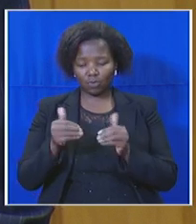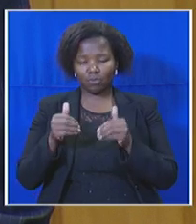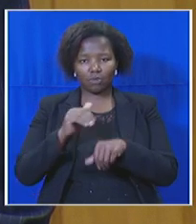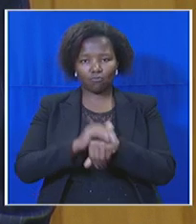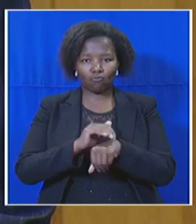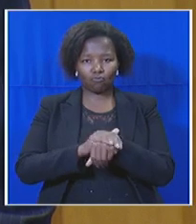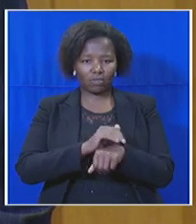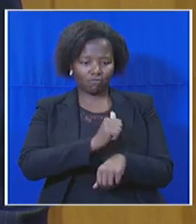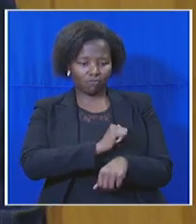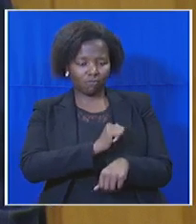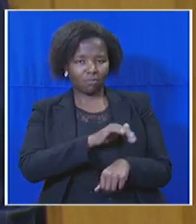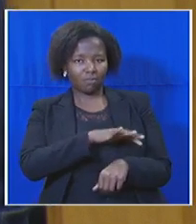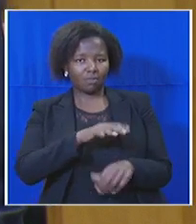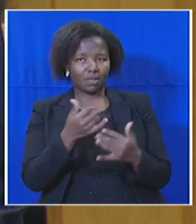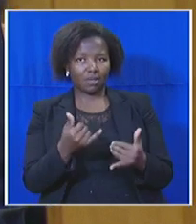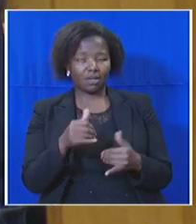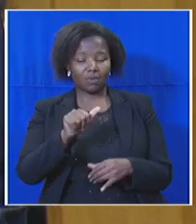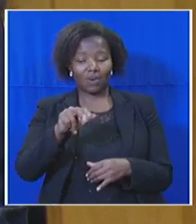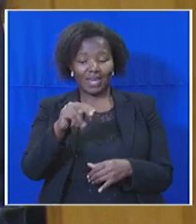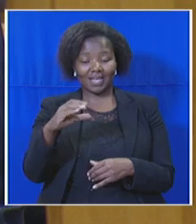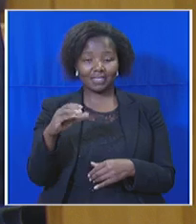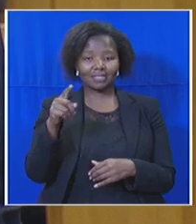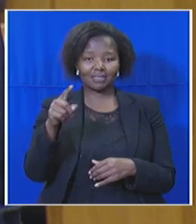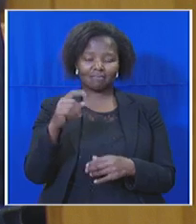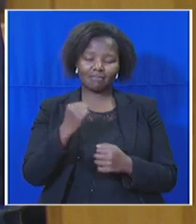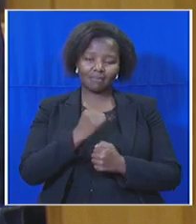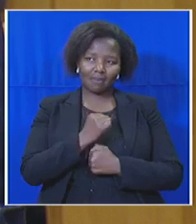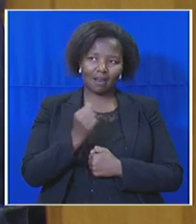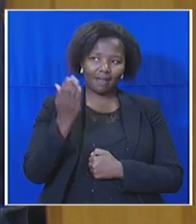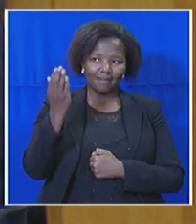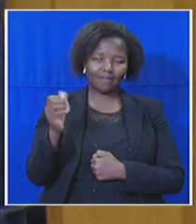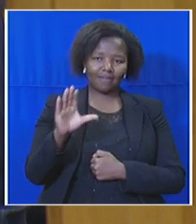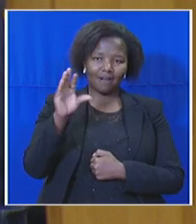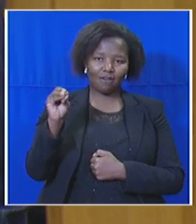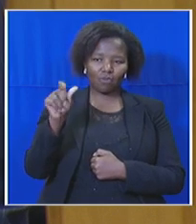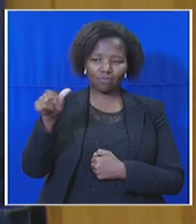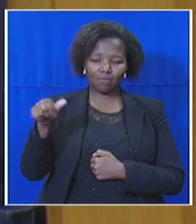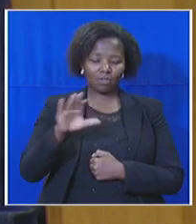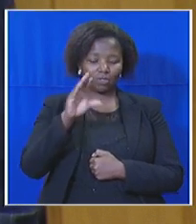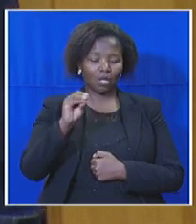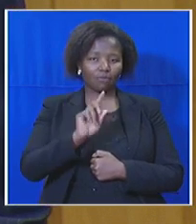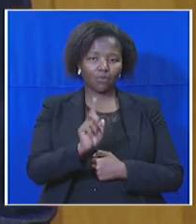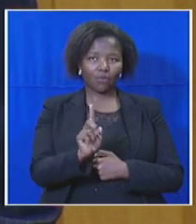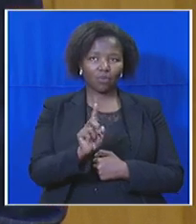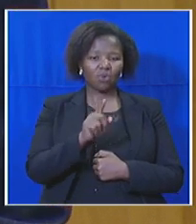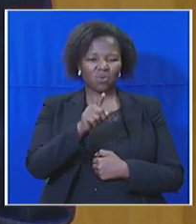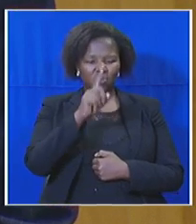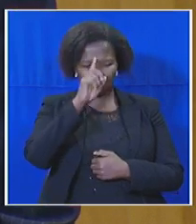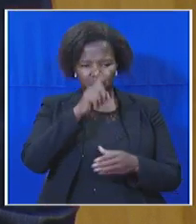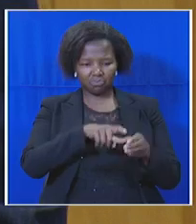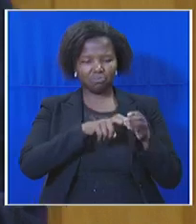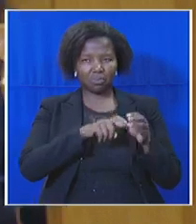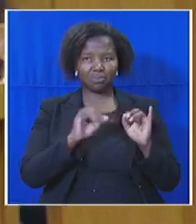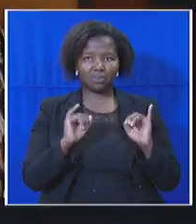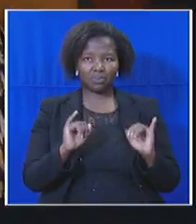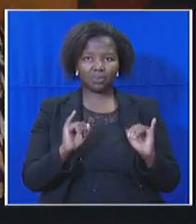people of South Africa, the ANC is in love with the African Leaders Club, not with Africans. You make me ashamed of my country. Honorable Member,